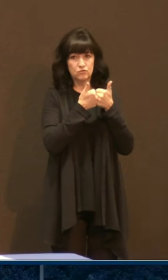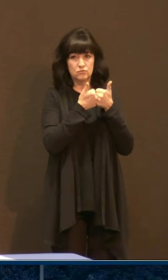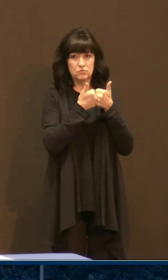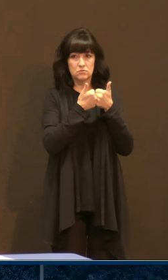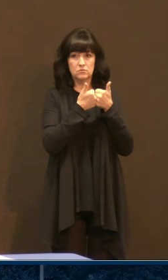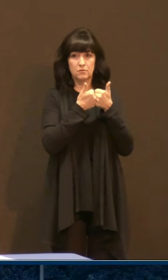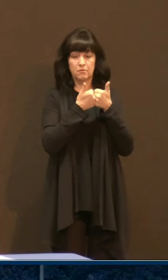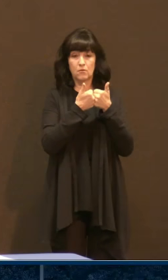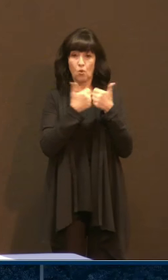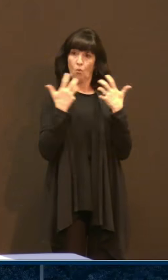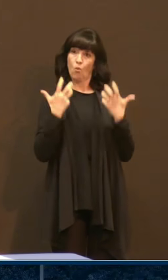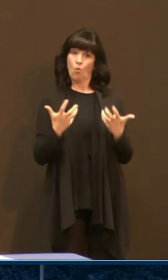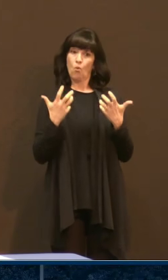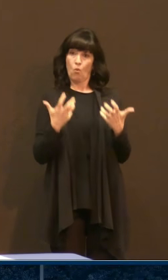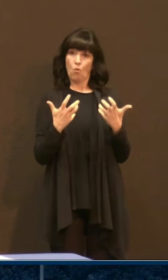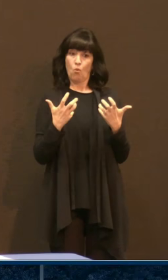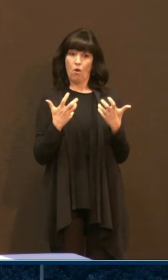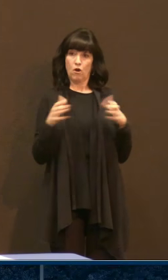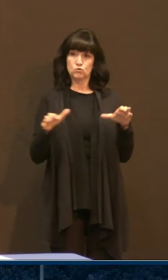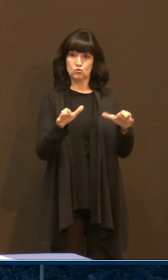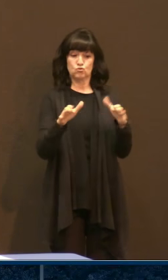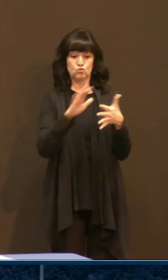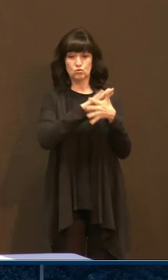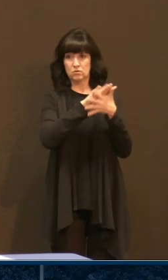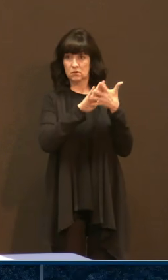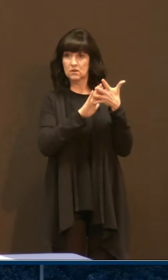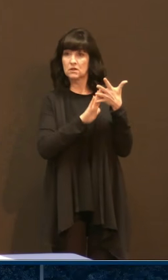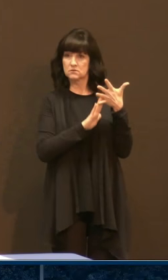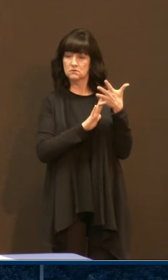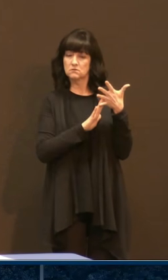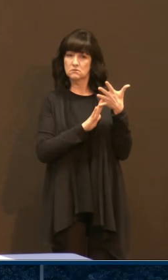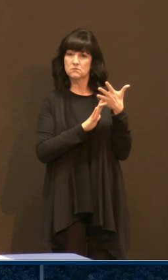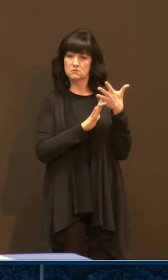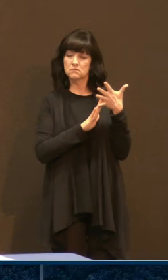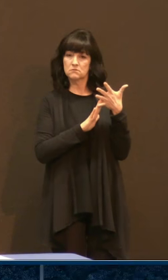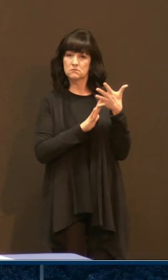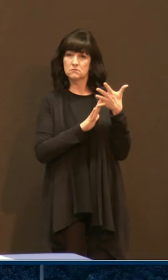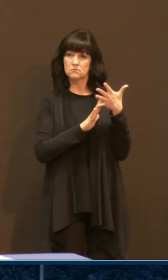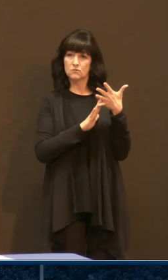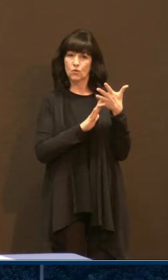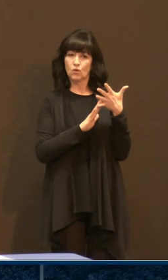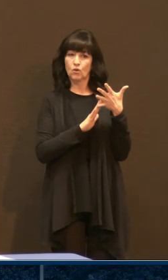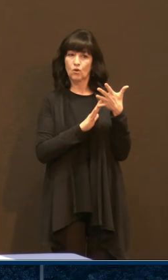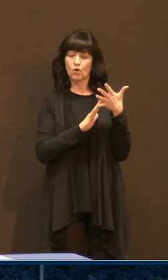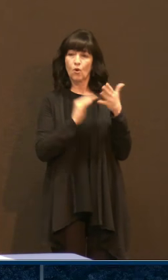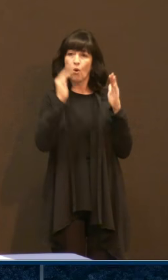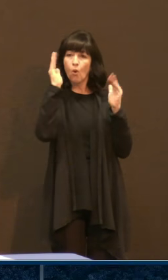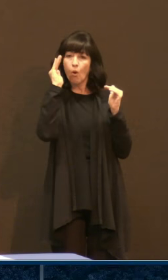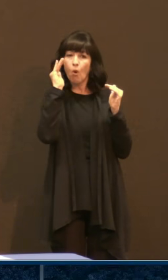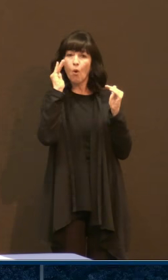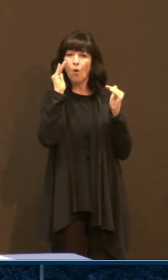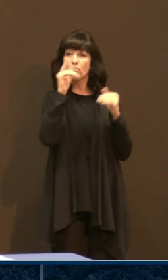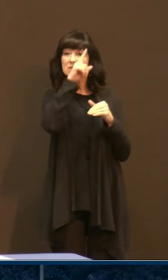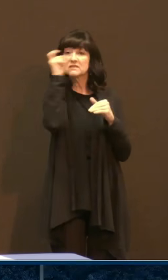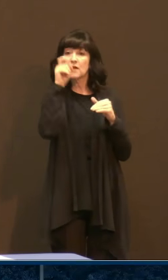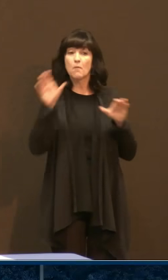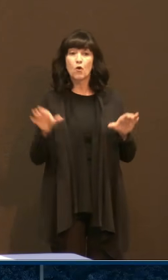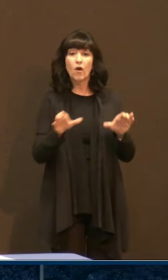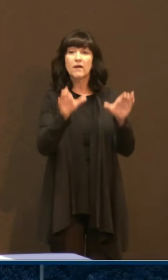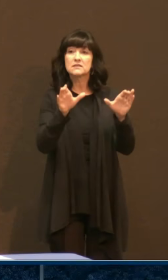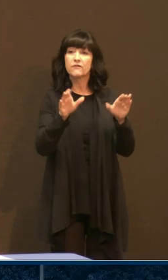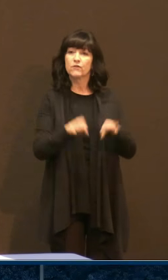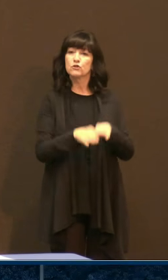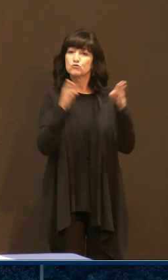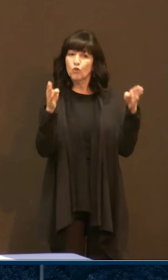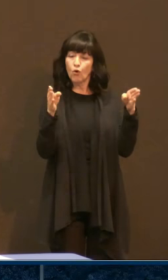work, eventually go back to school, open up summer activities hopefully at some